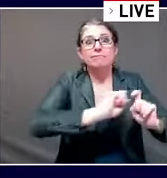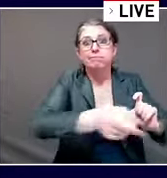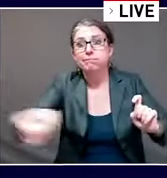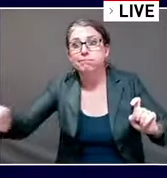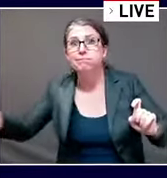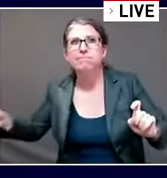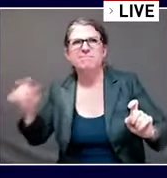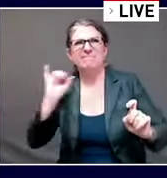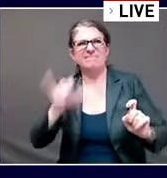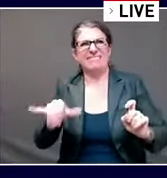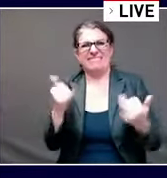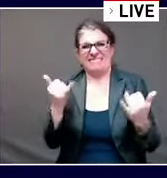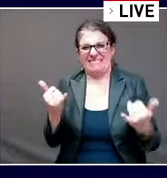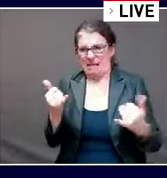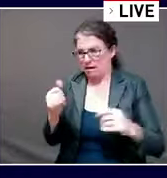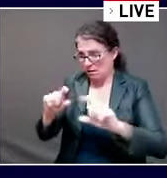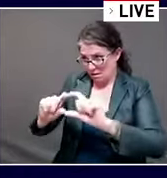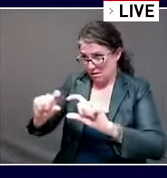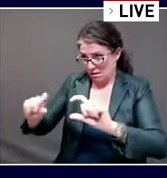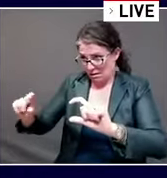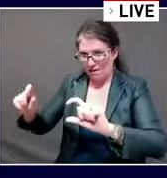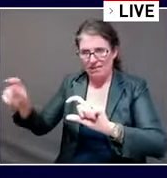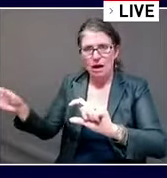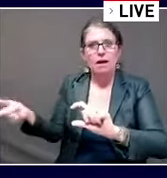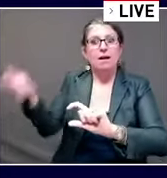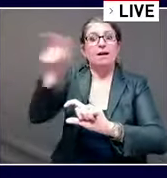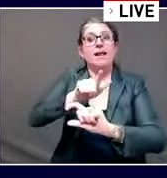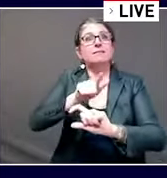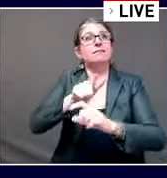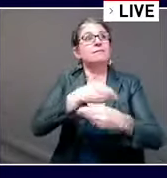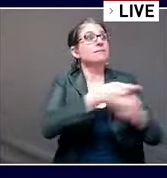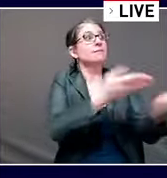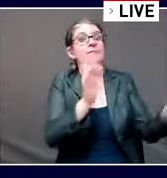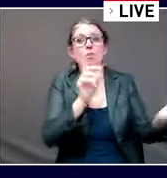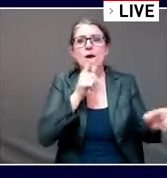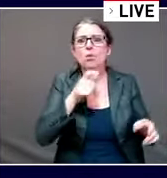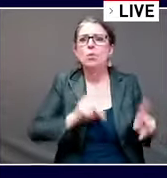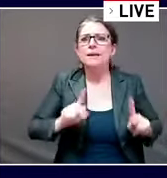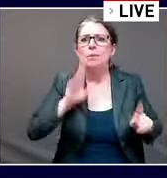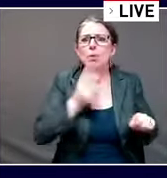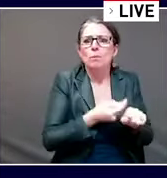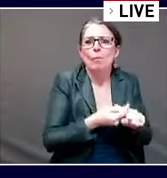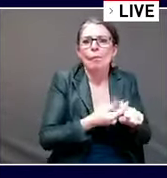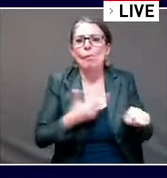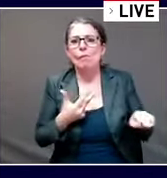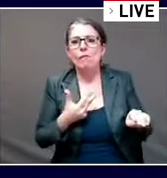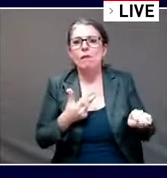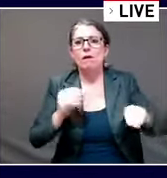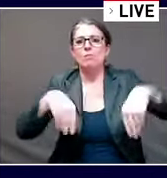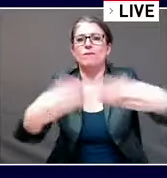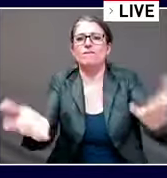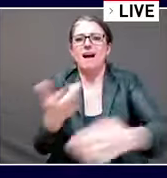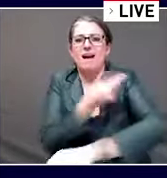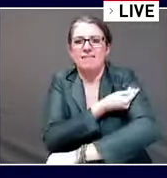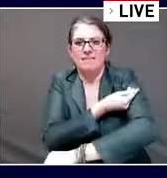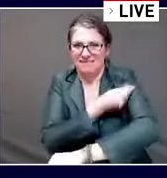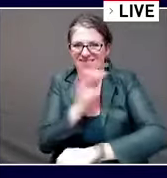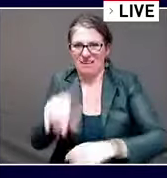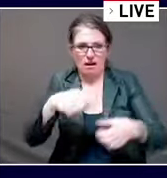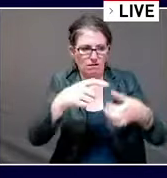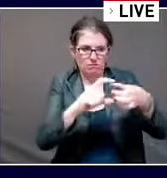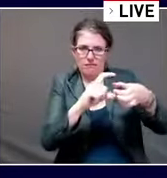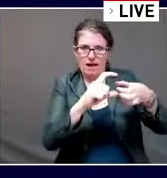encouraging, it's important to note that these vaccines will not be available for widespread community administration